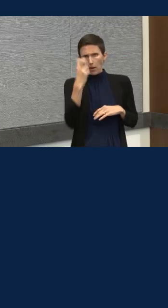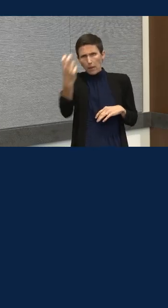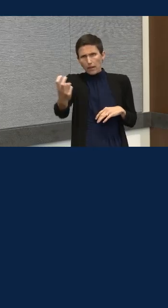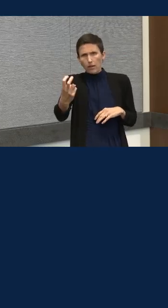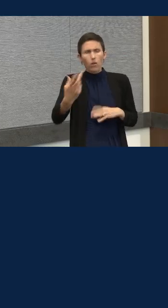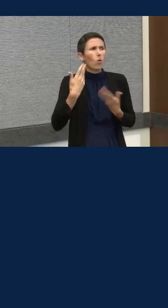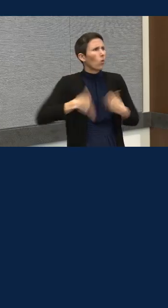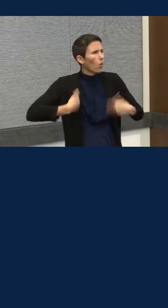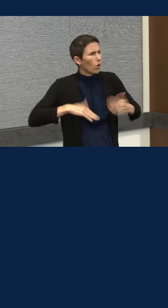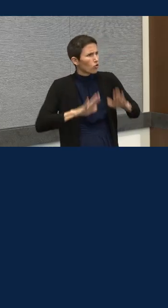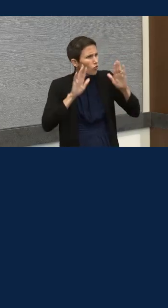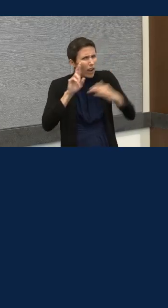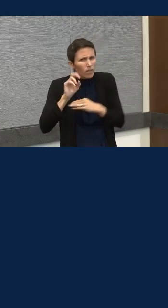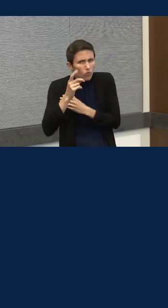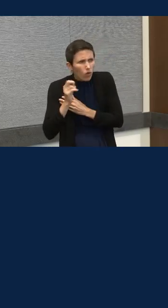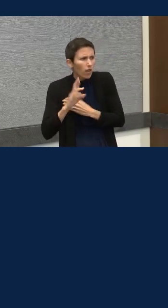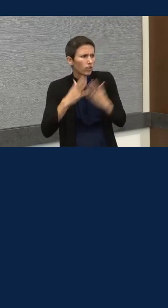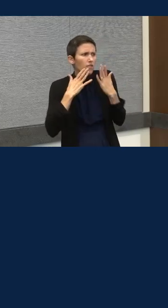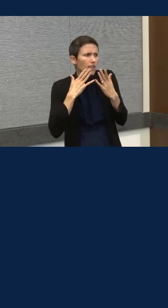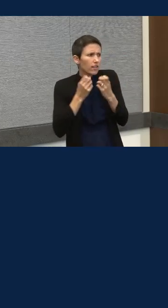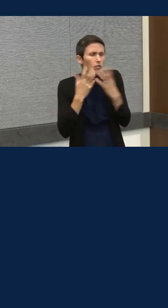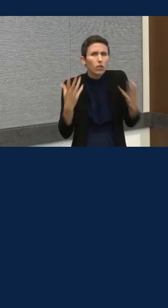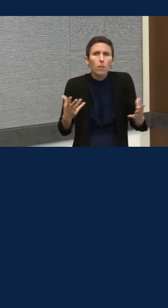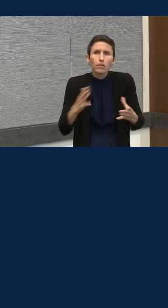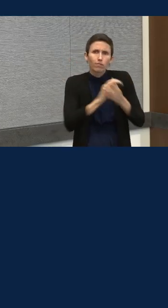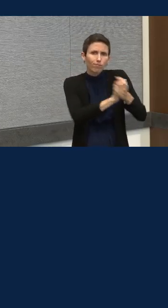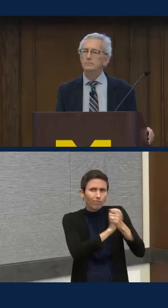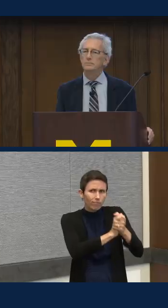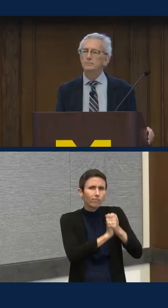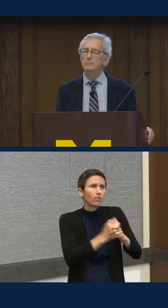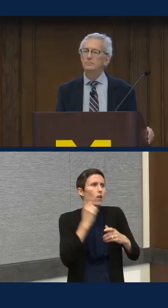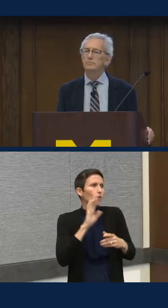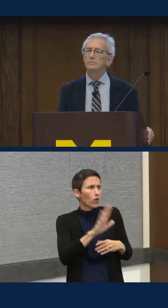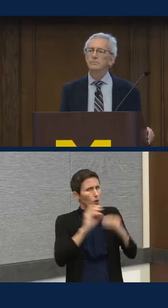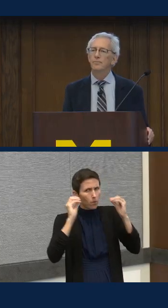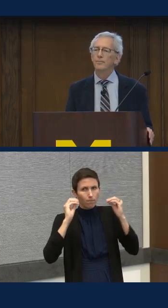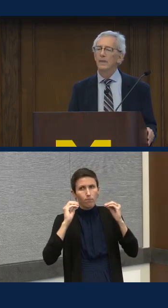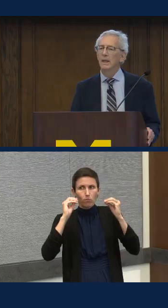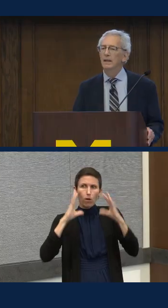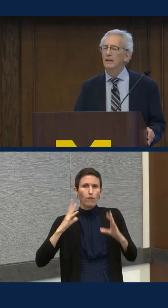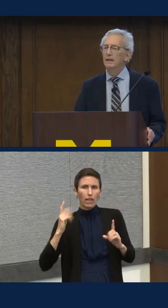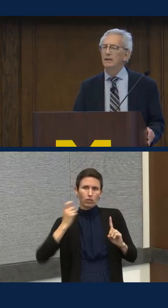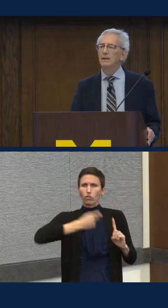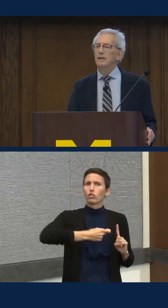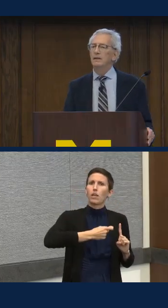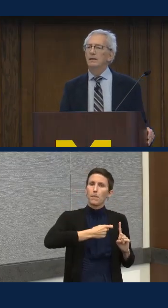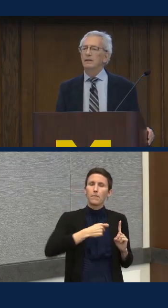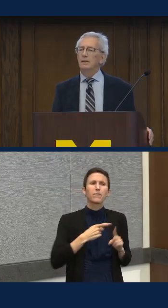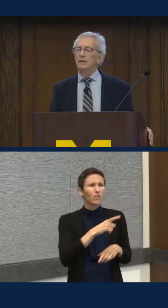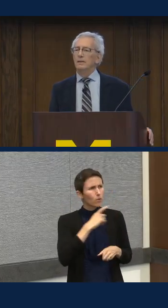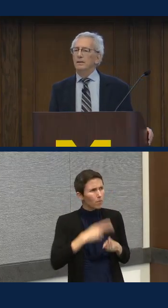That was great, Roger. Thank you very much, and congratulations on the professorship. You mentioned it's hard to escape your set